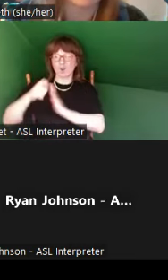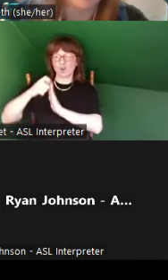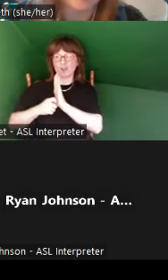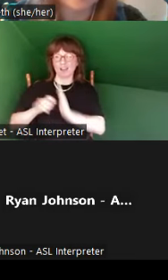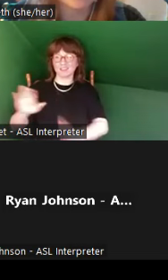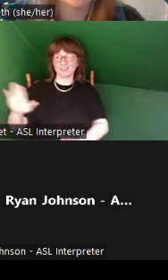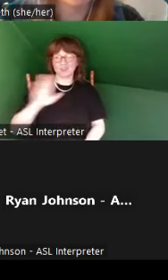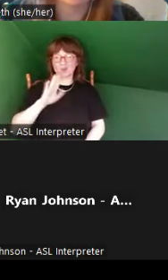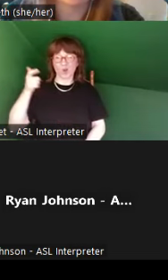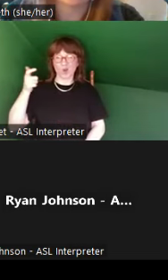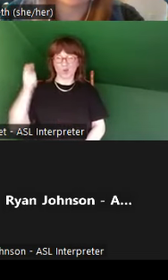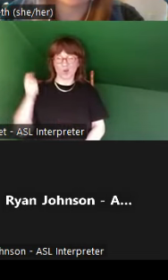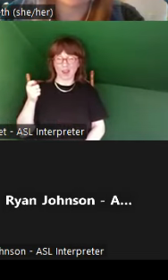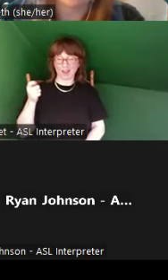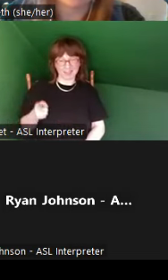They probably know.